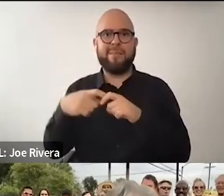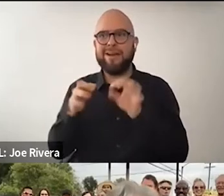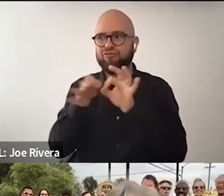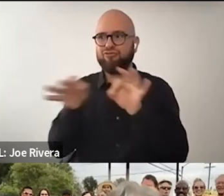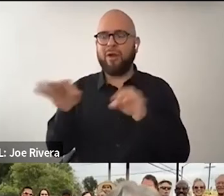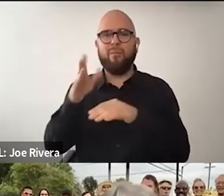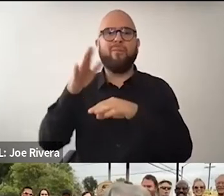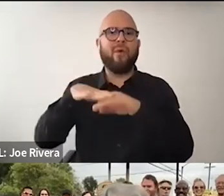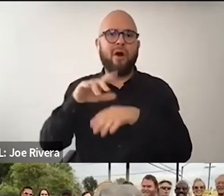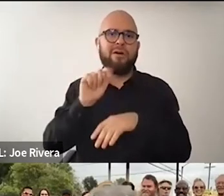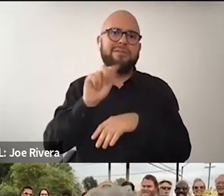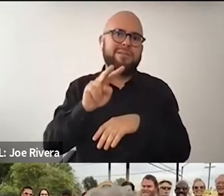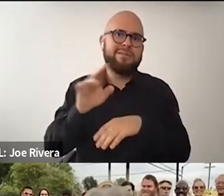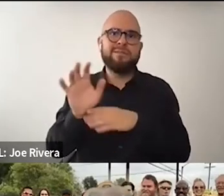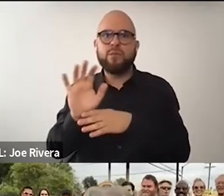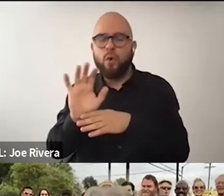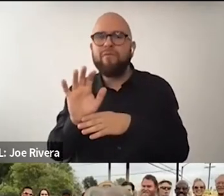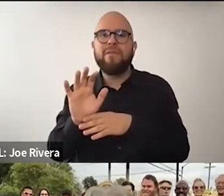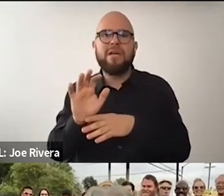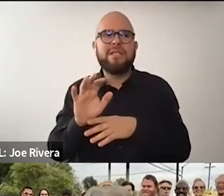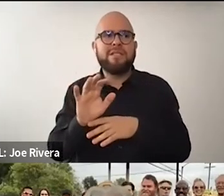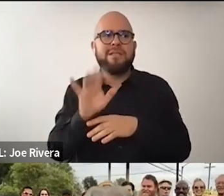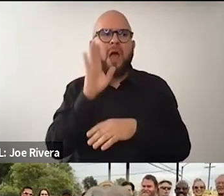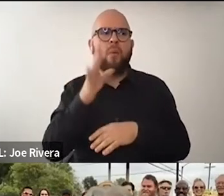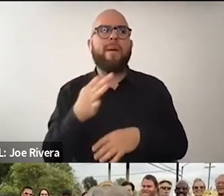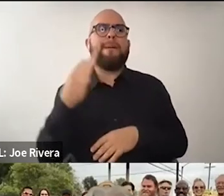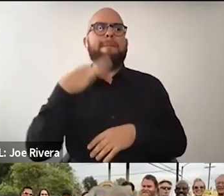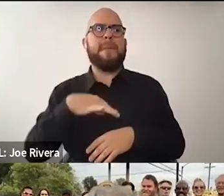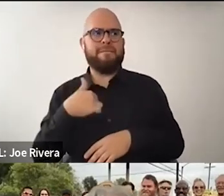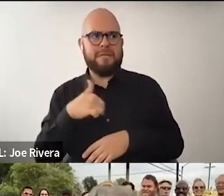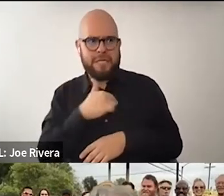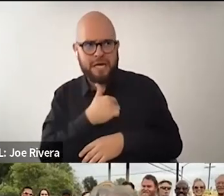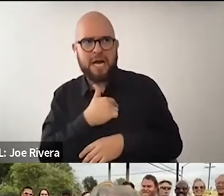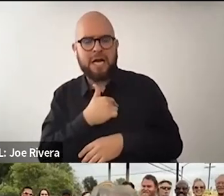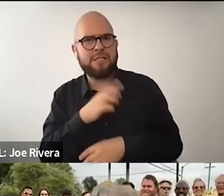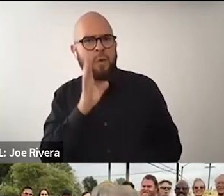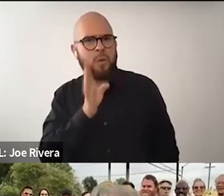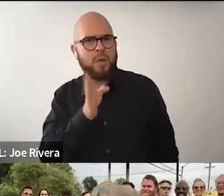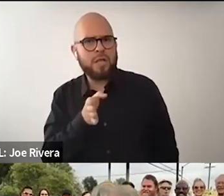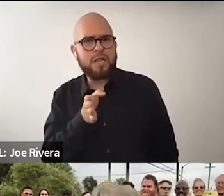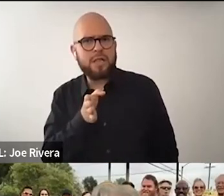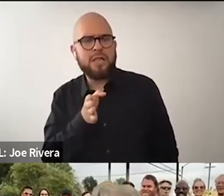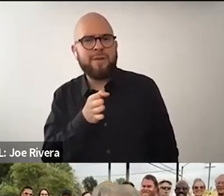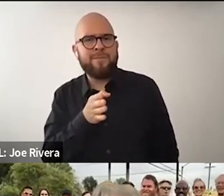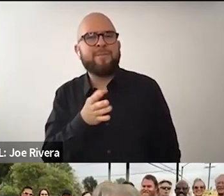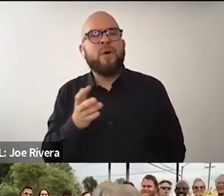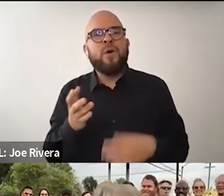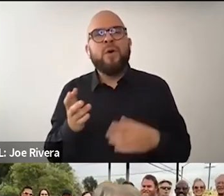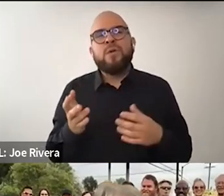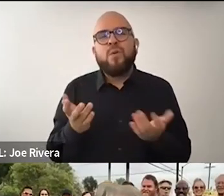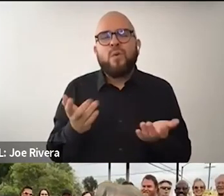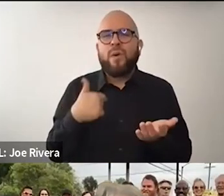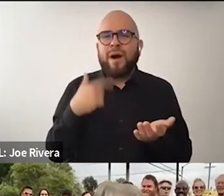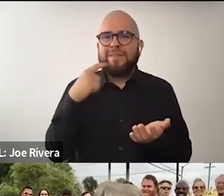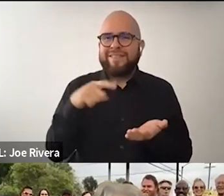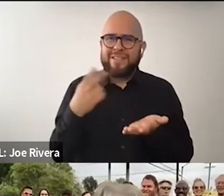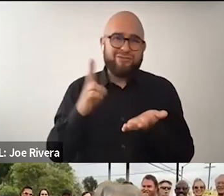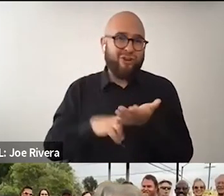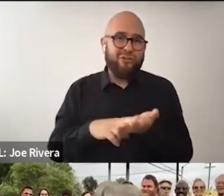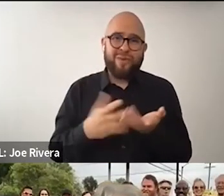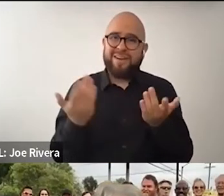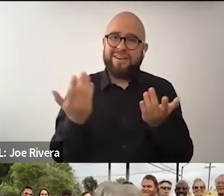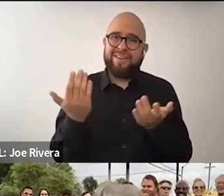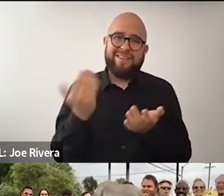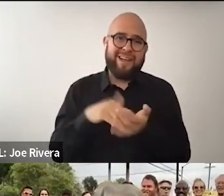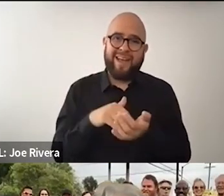benefit their own bottom line. And so I think this contract is a win-win-win. We the members